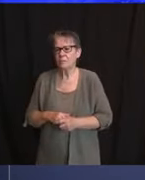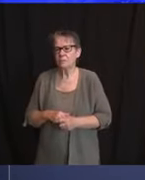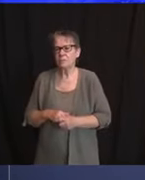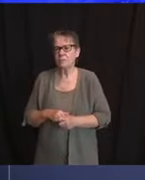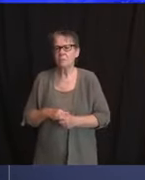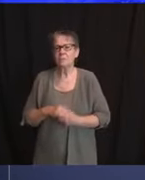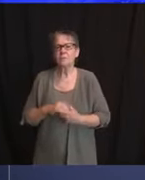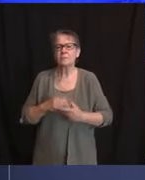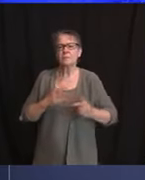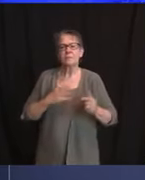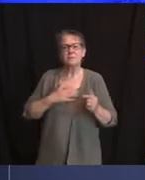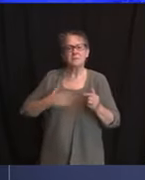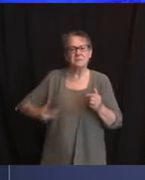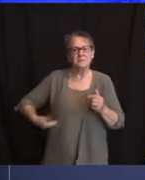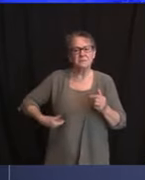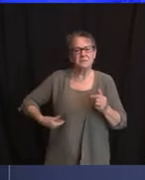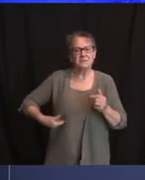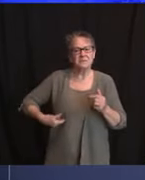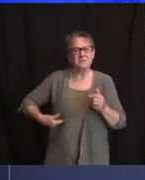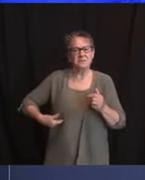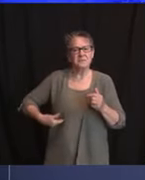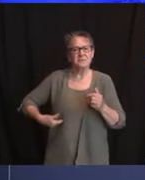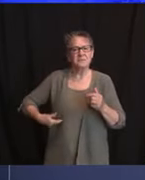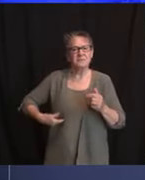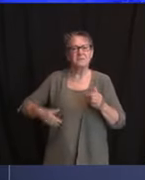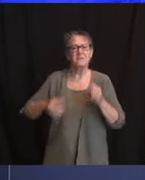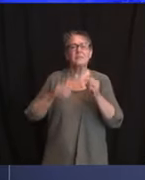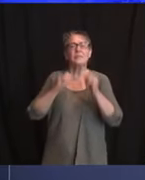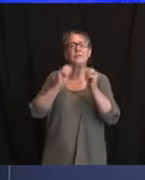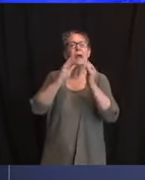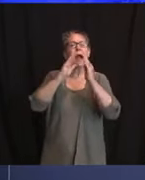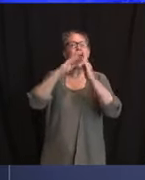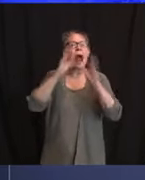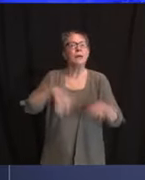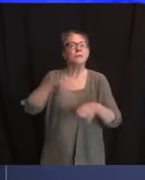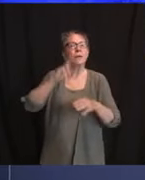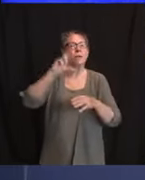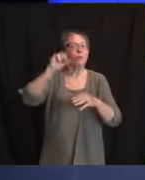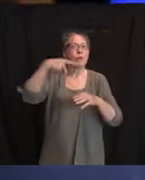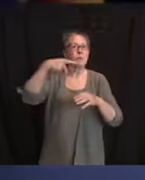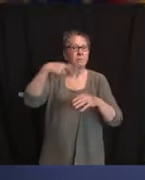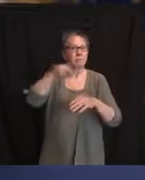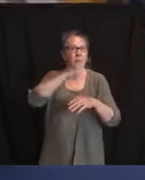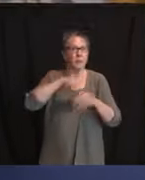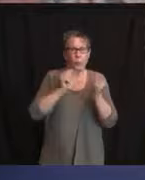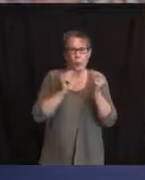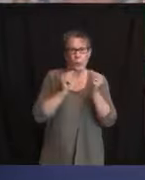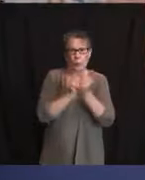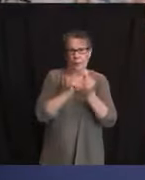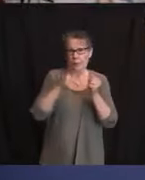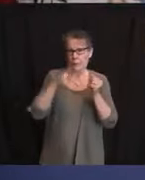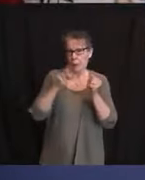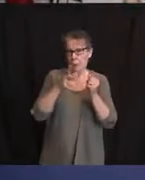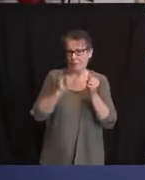firmly committed to a very significant package for the states. I would just make one other comment before we go. We'll go to Nikita and then